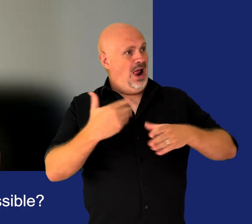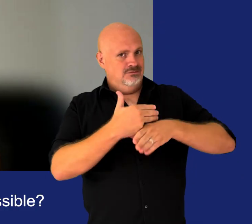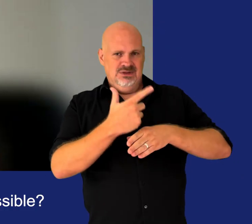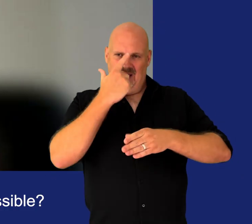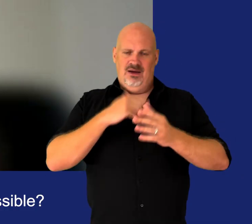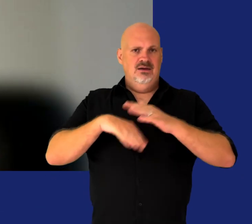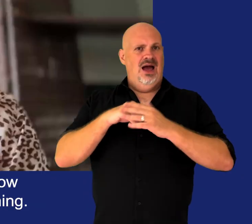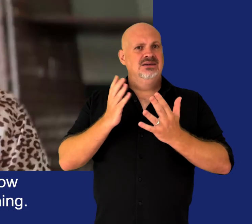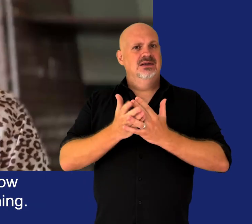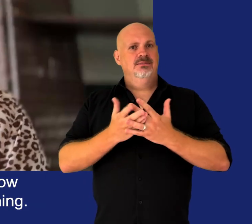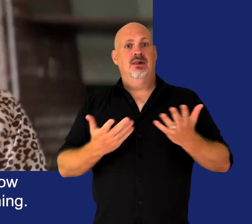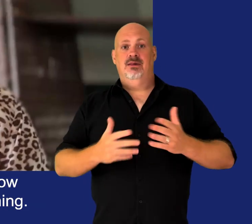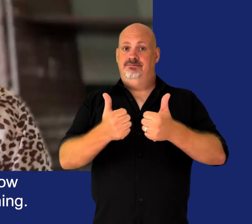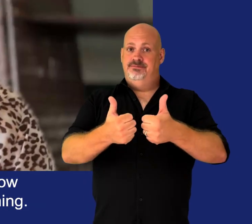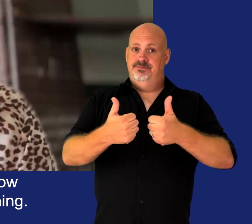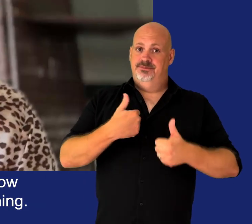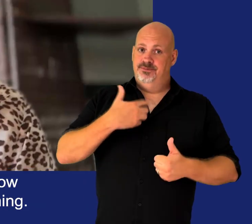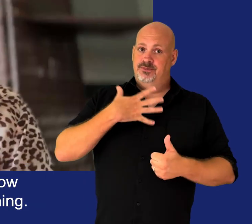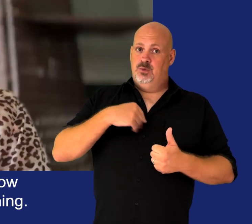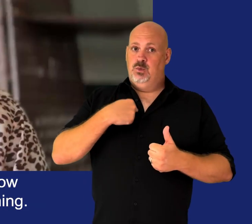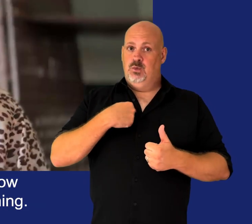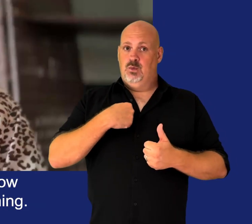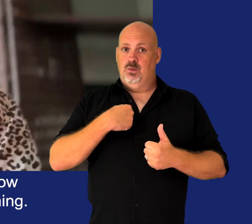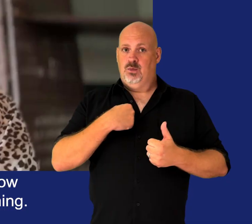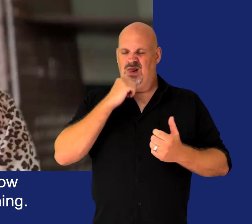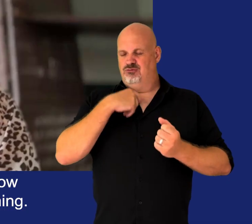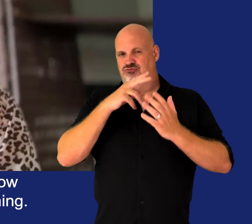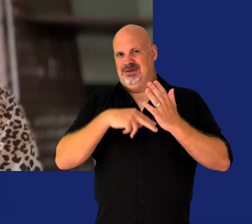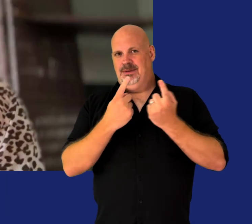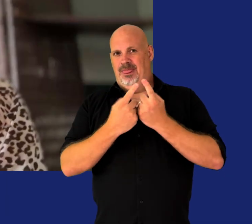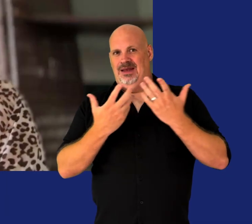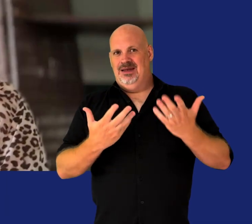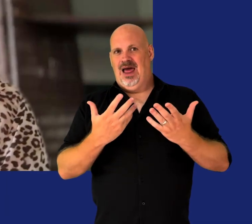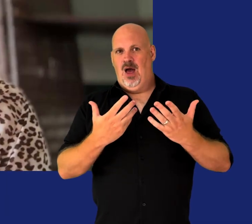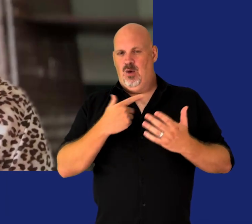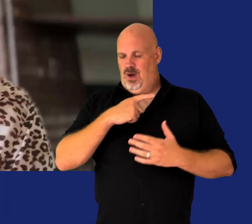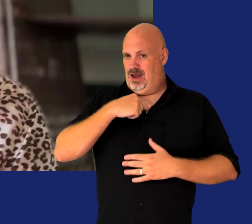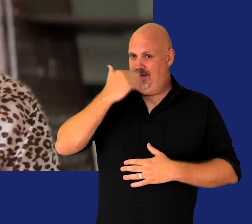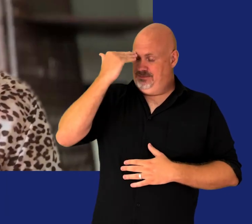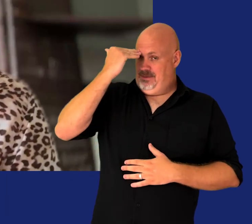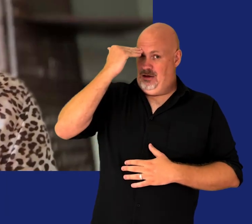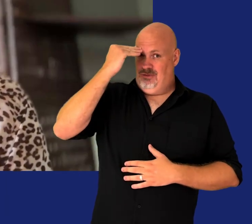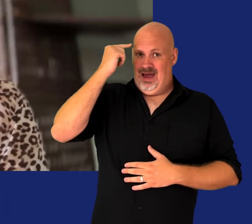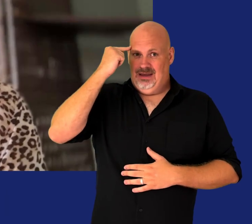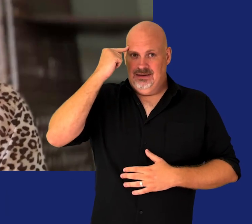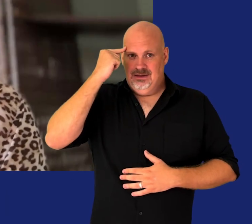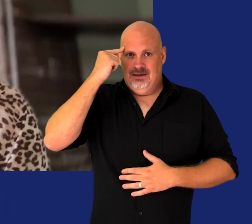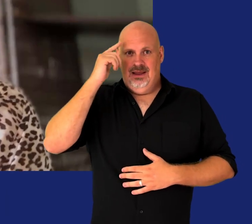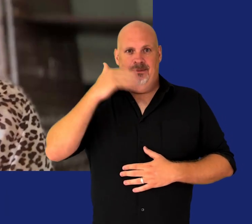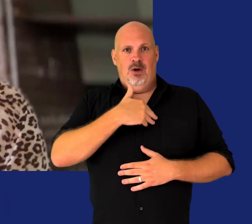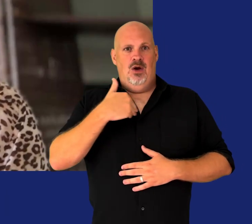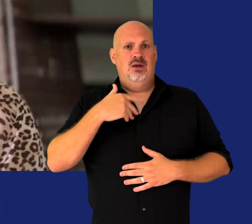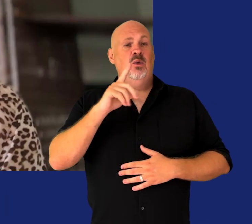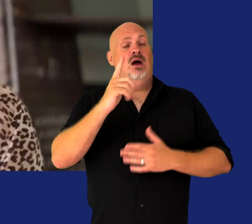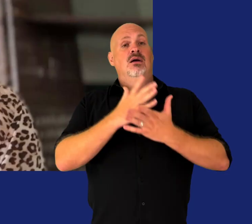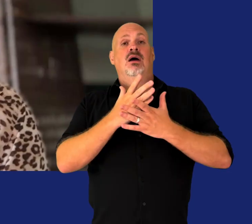genuinely accessible? Okay, I'm going to read something now because I've had a migraine this morning. Just let me know if I miss anything. I think one of the